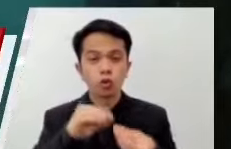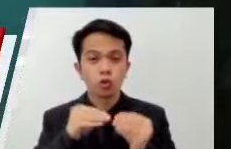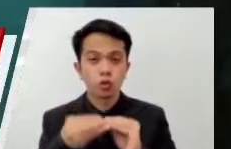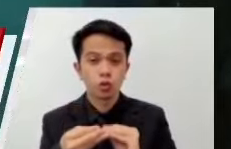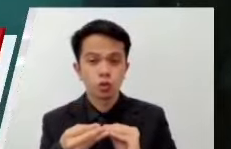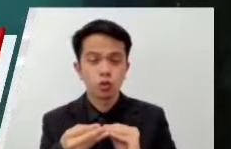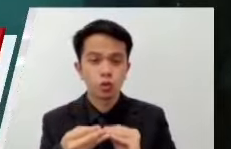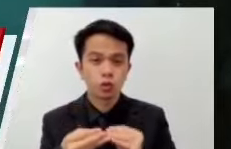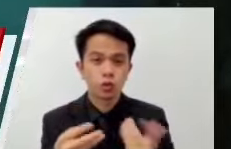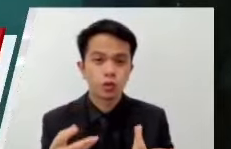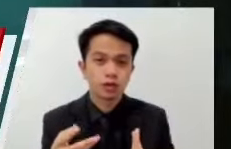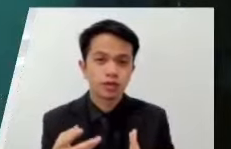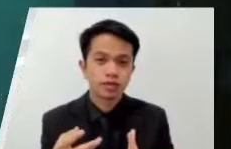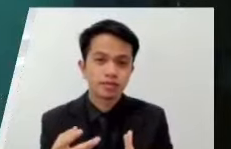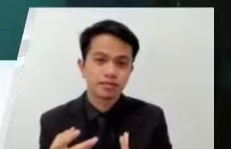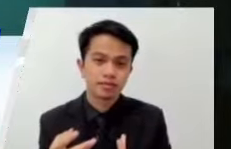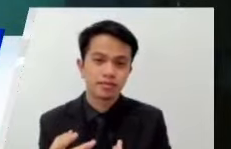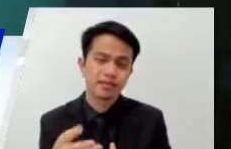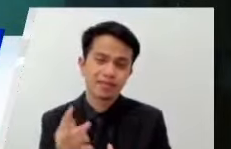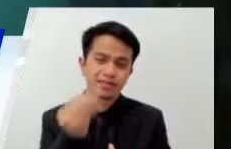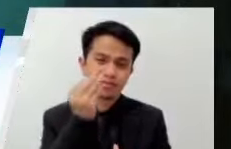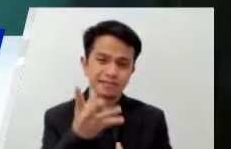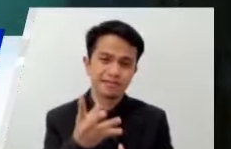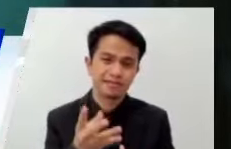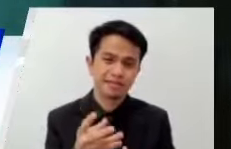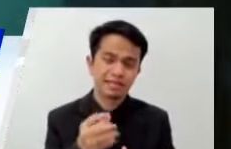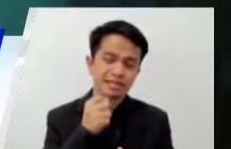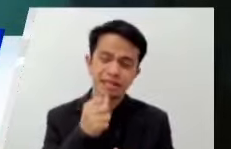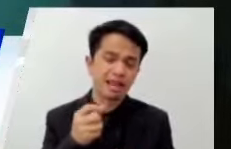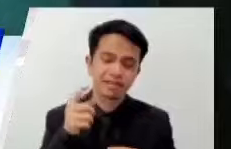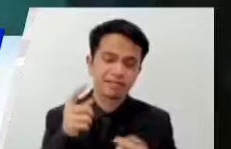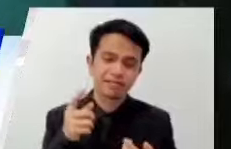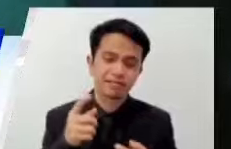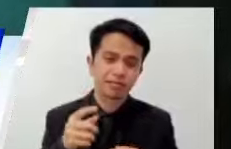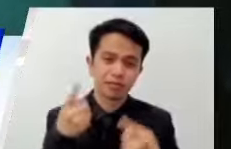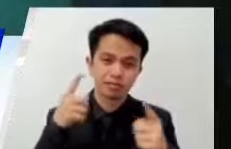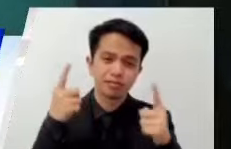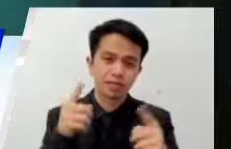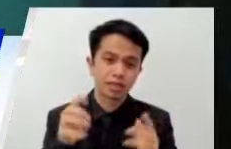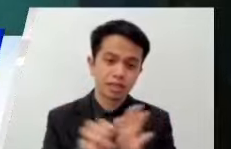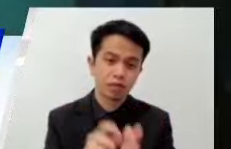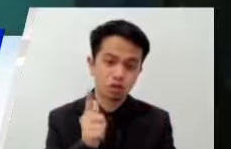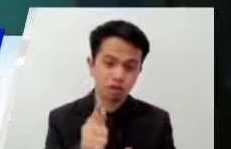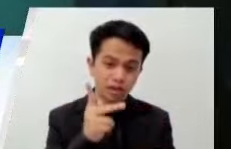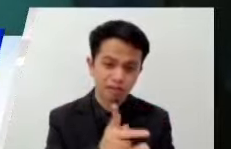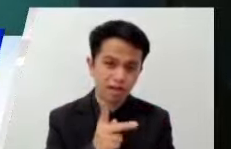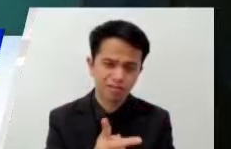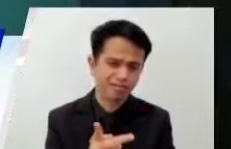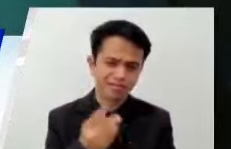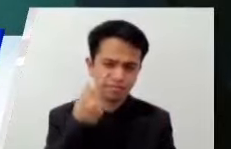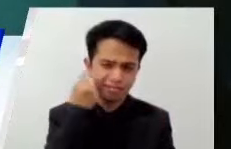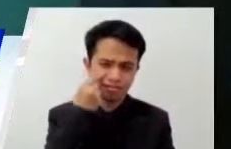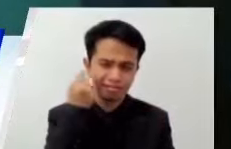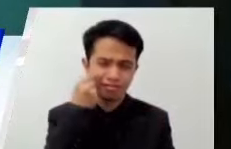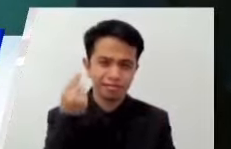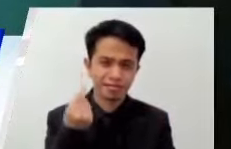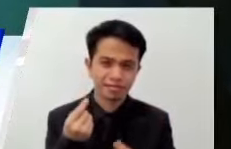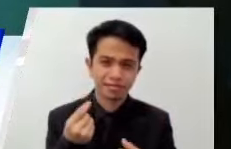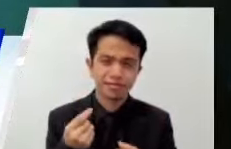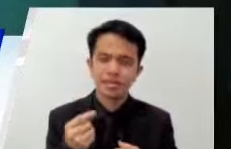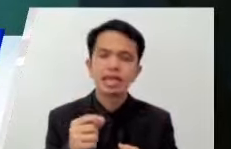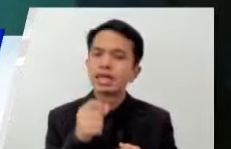which is obviously not workable anymore, 20 pesos per meal, hindi totoo yung poverty, ano